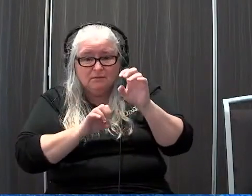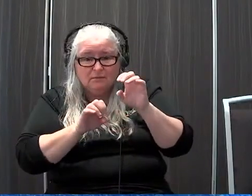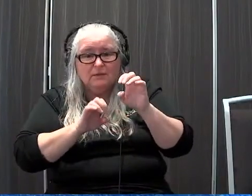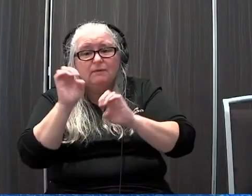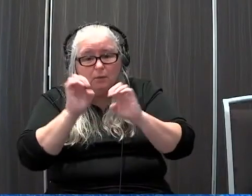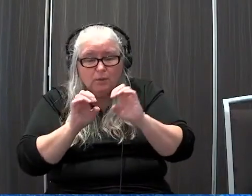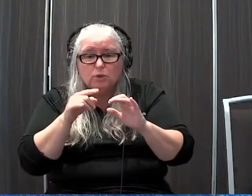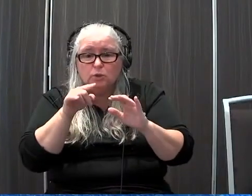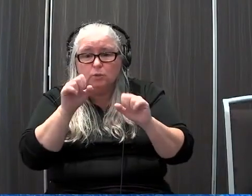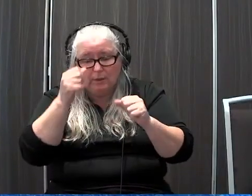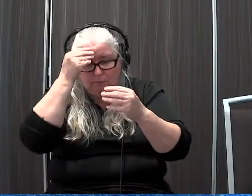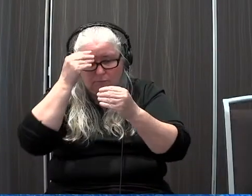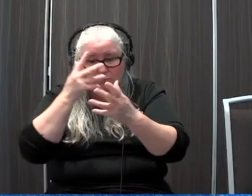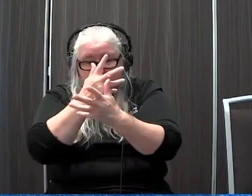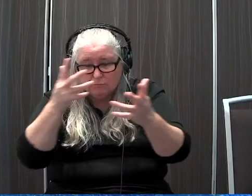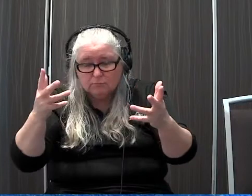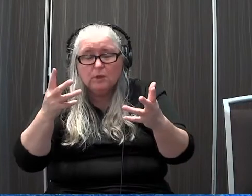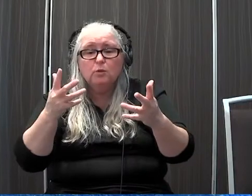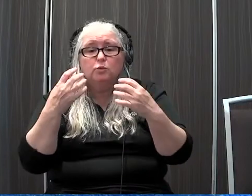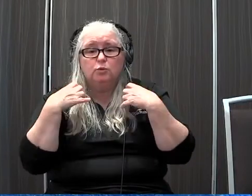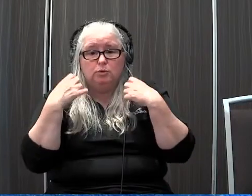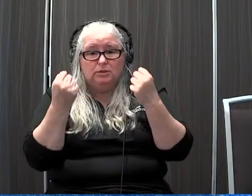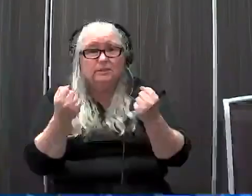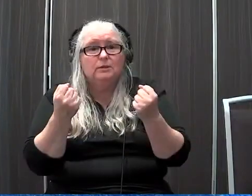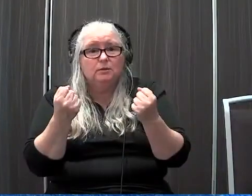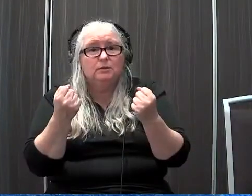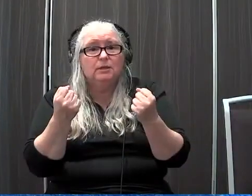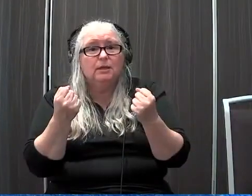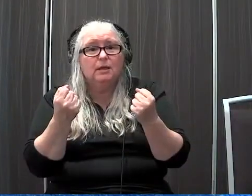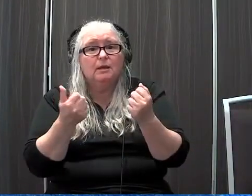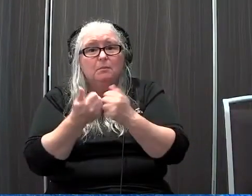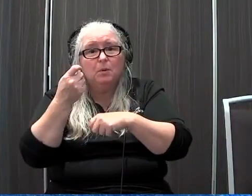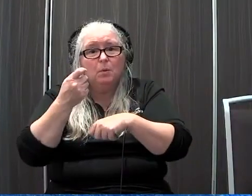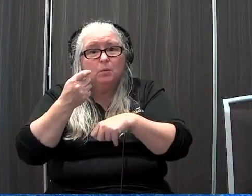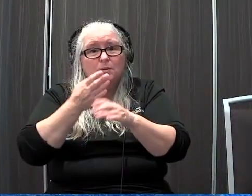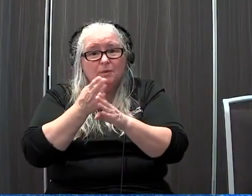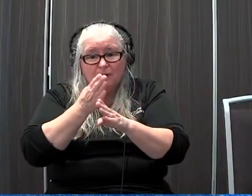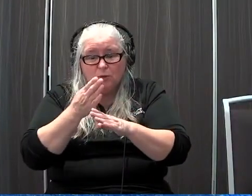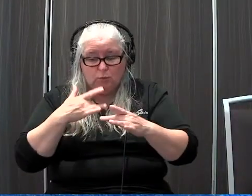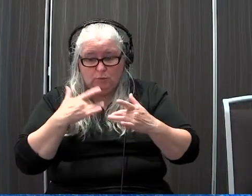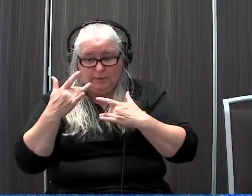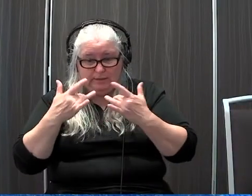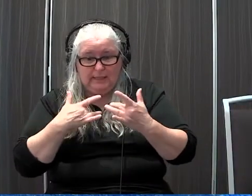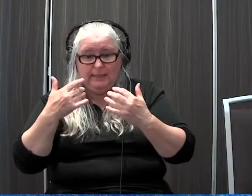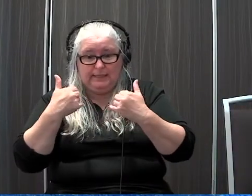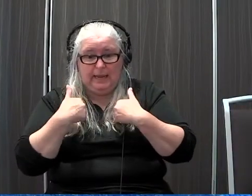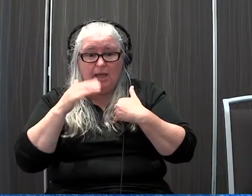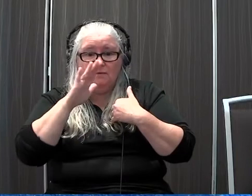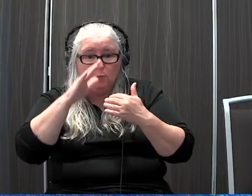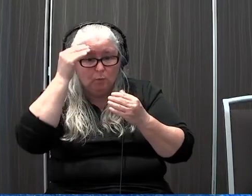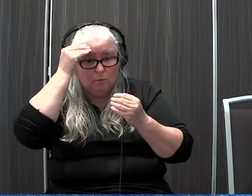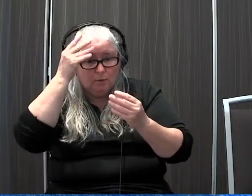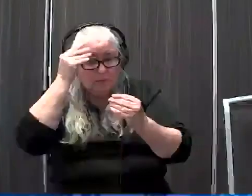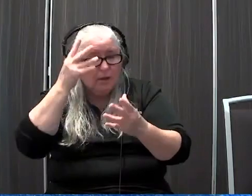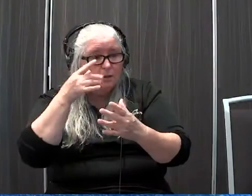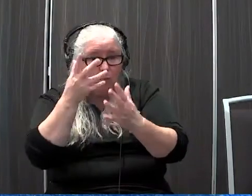charge syndrome. From the experience that I've had presenting this to professionals, they're typically pretty excited to have this, because they want to know more